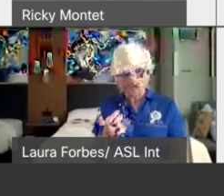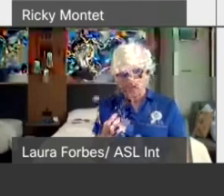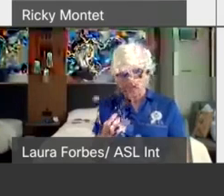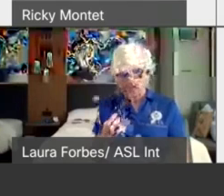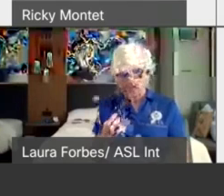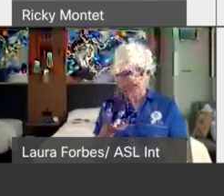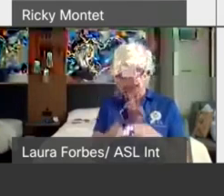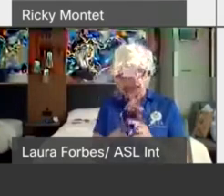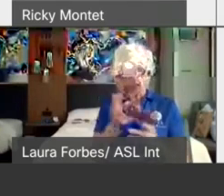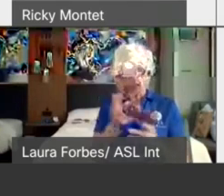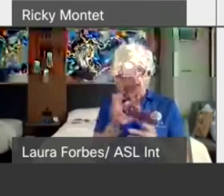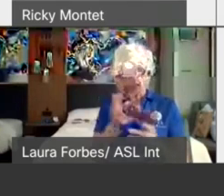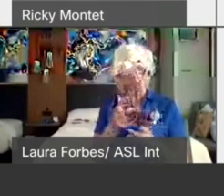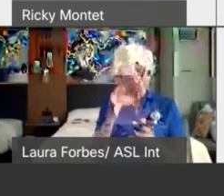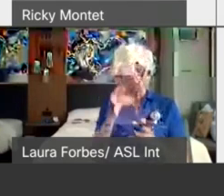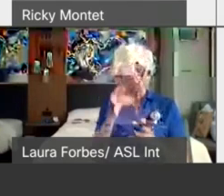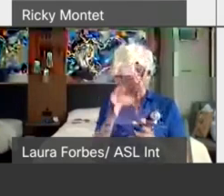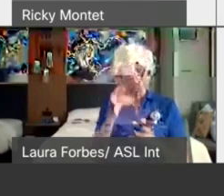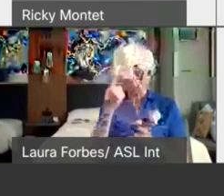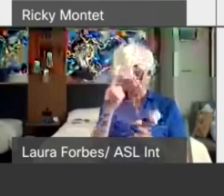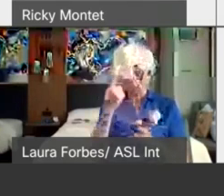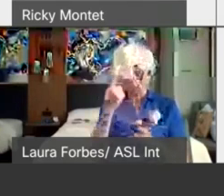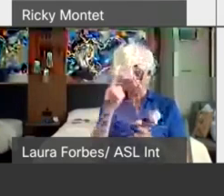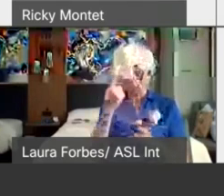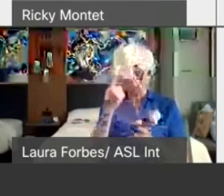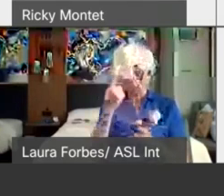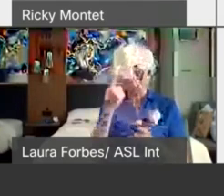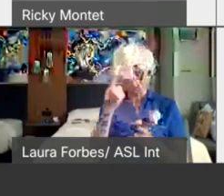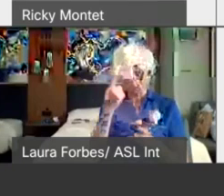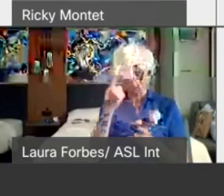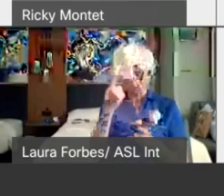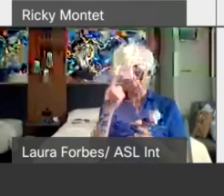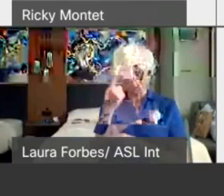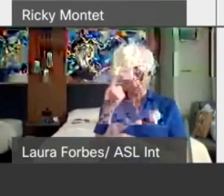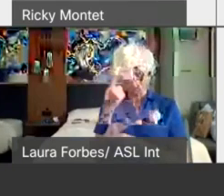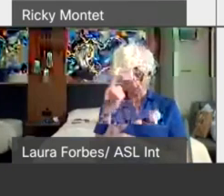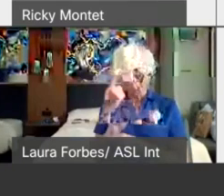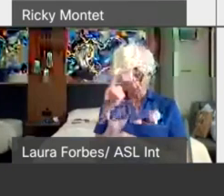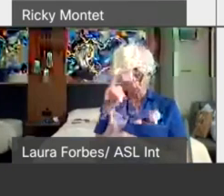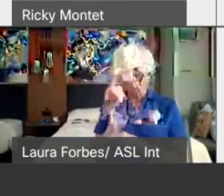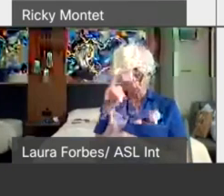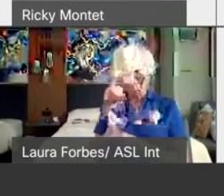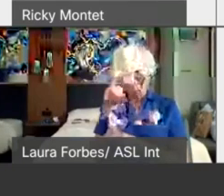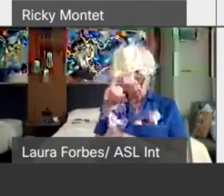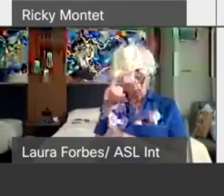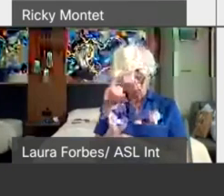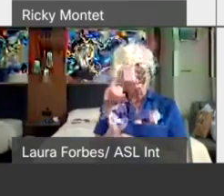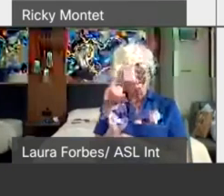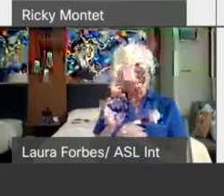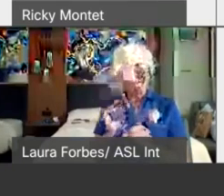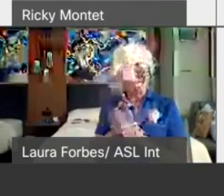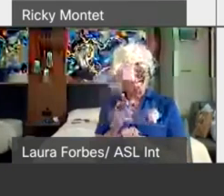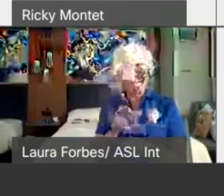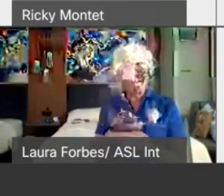lines, if you qualify for that cash flow loan, there it is. Now, as I mentioned last night, we could increase